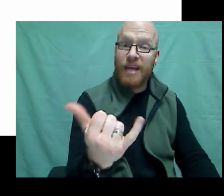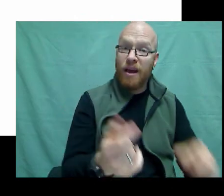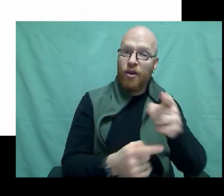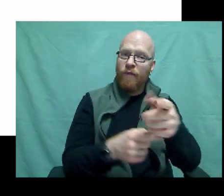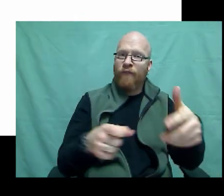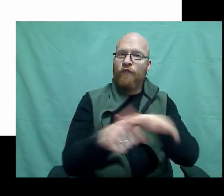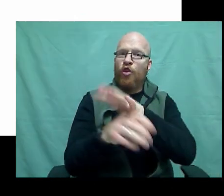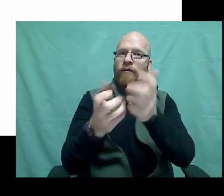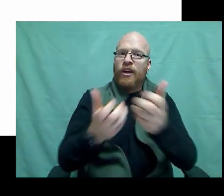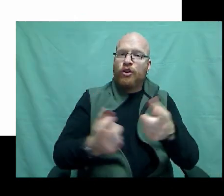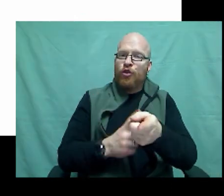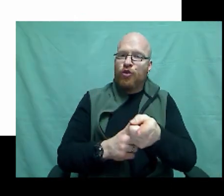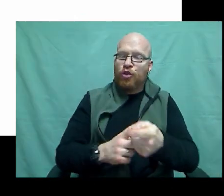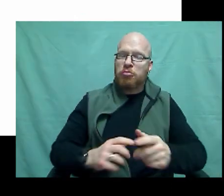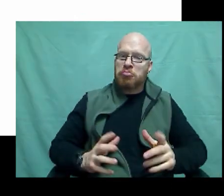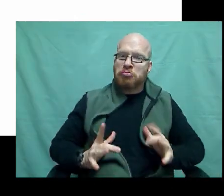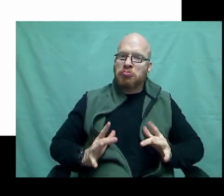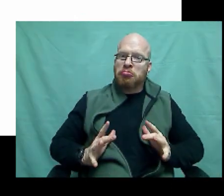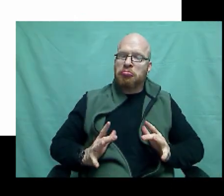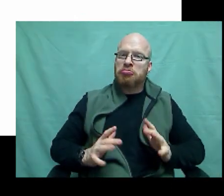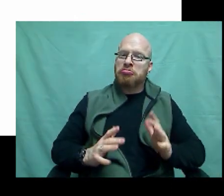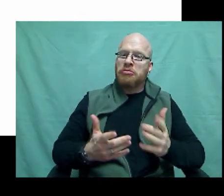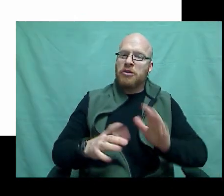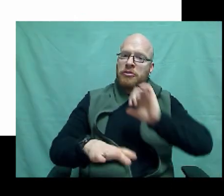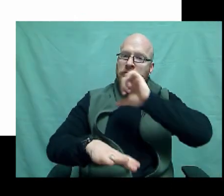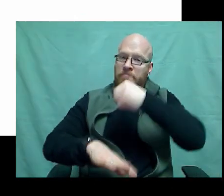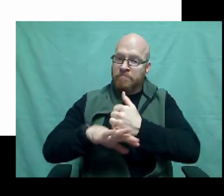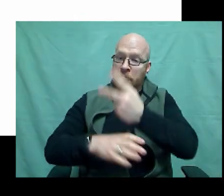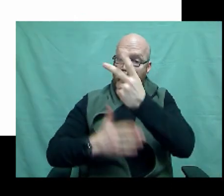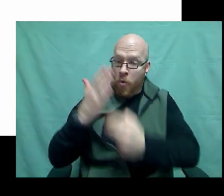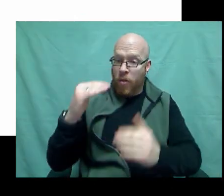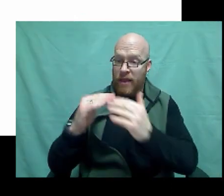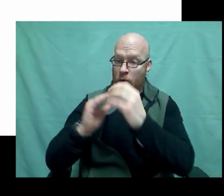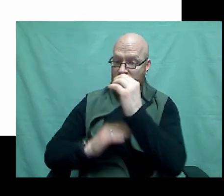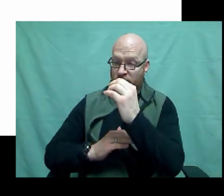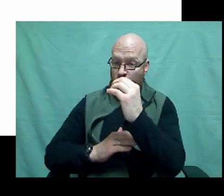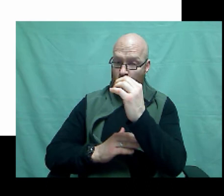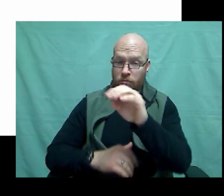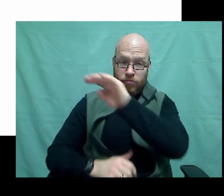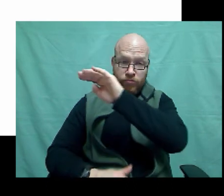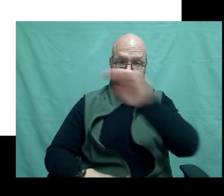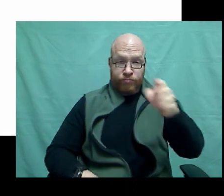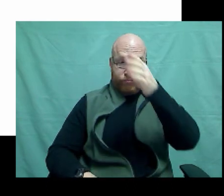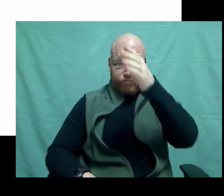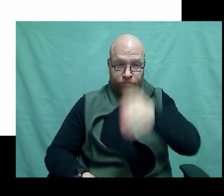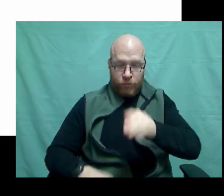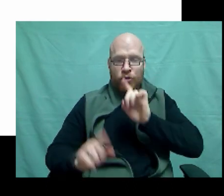Now it's fully factored. Now I set both